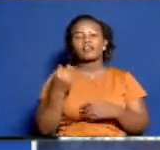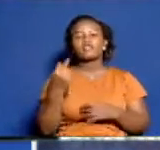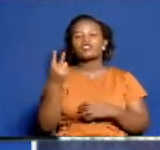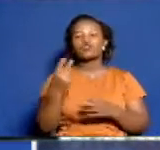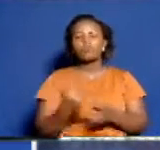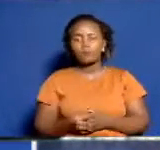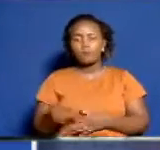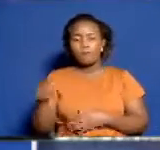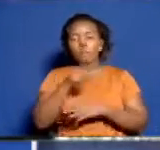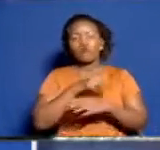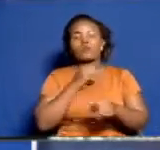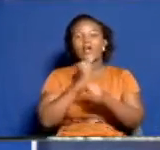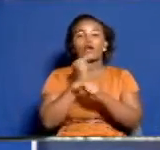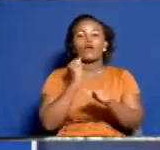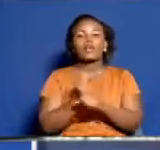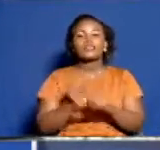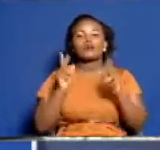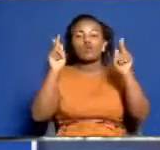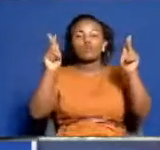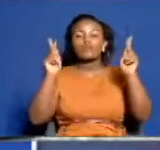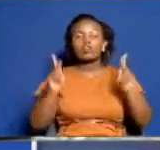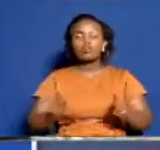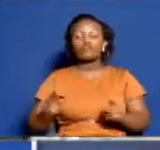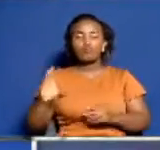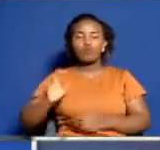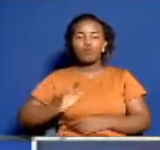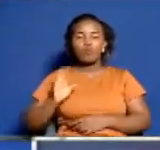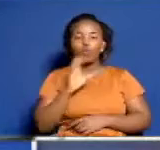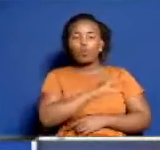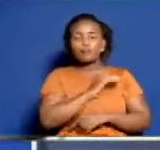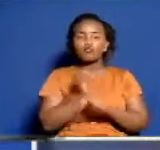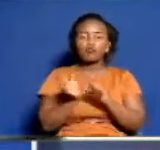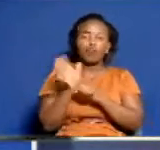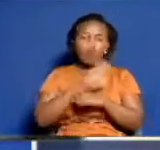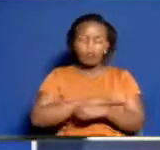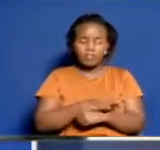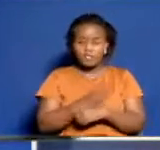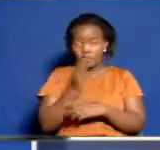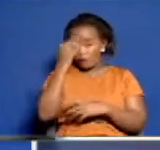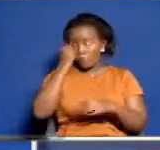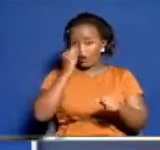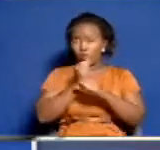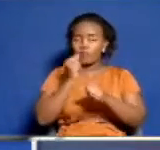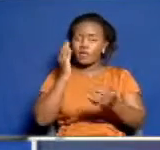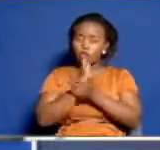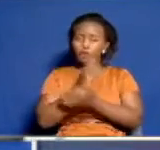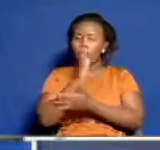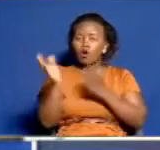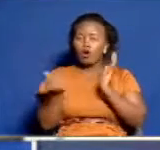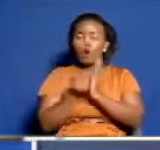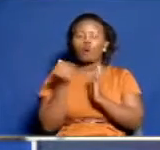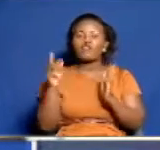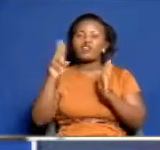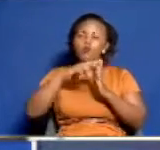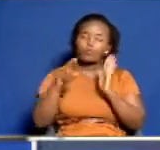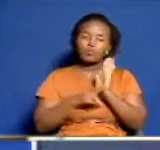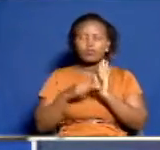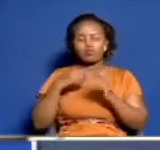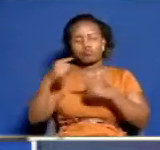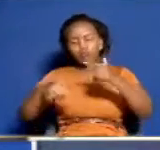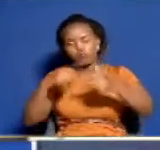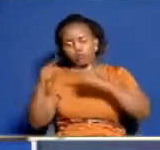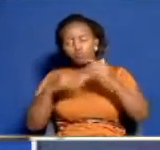County COVID-19 Multi-Agency Committee to ensure that the measures are put in place to contain further